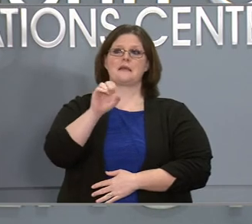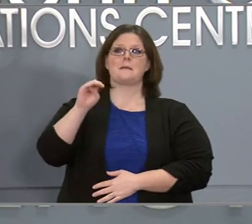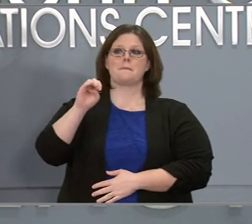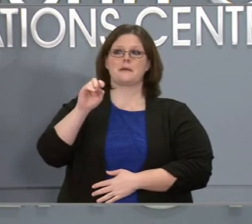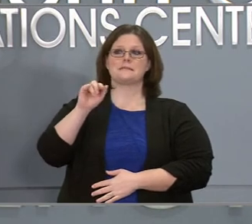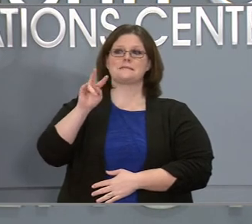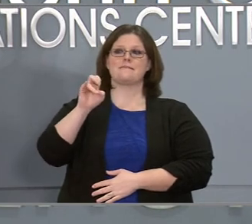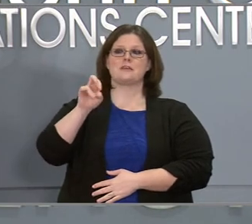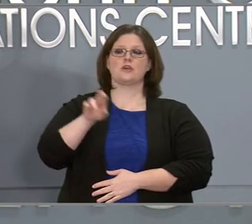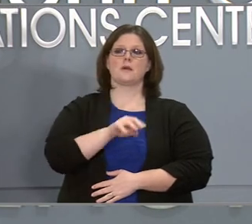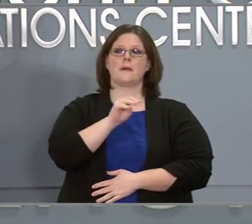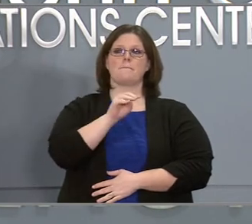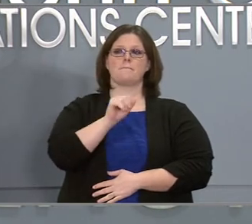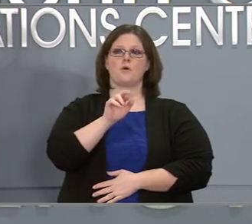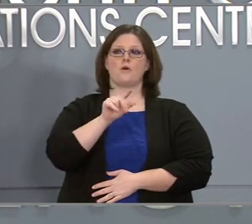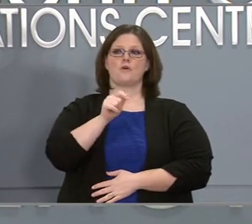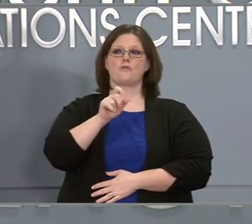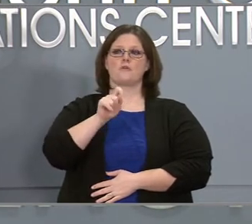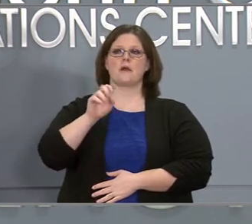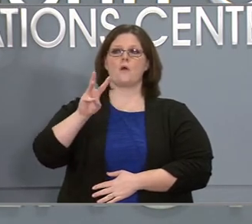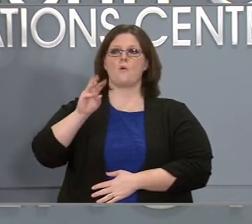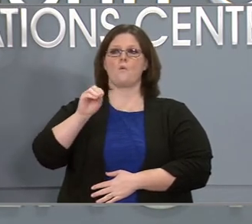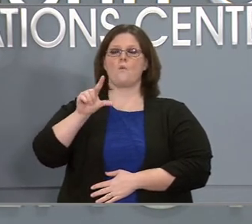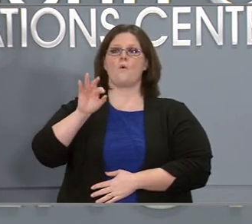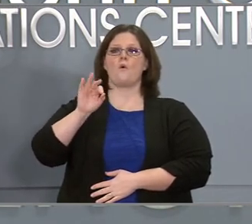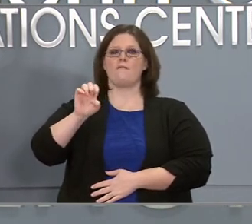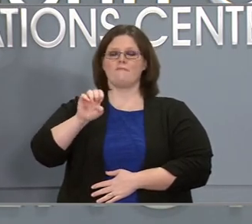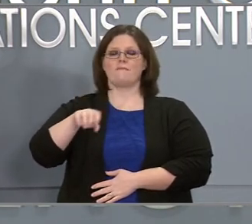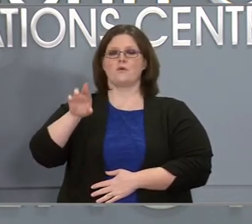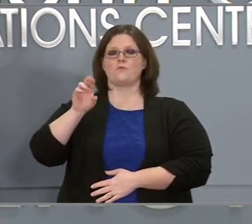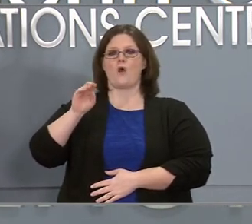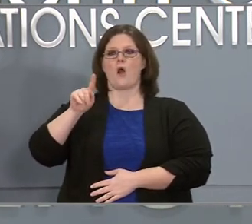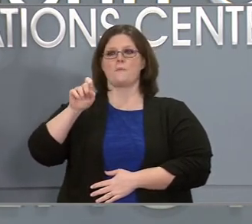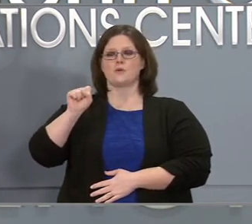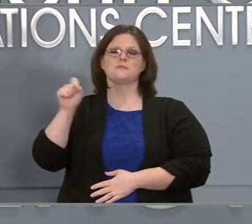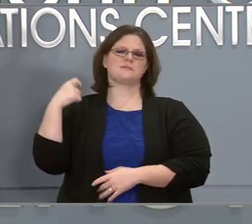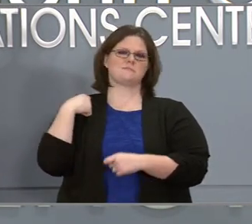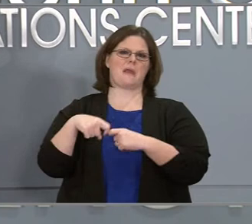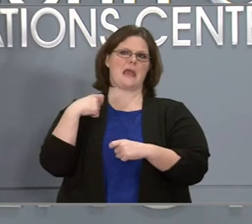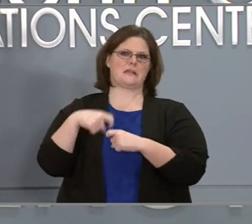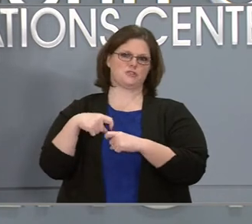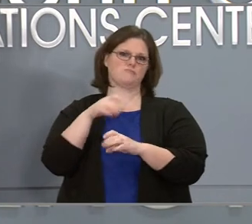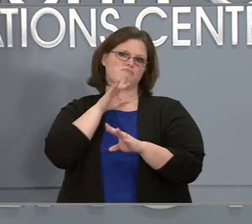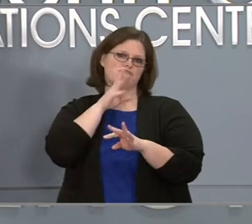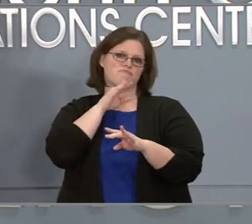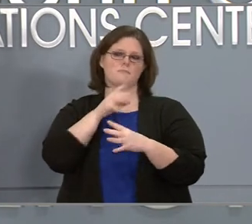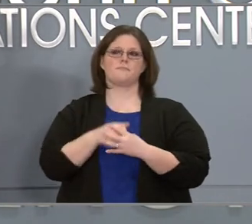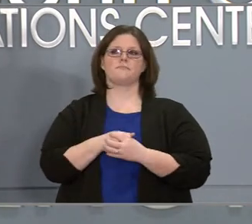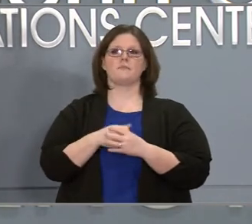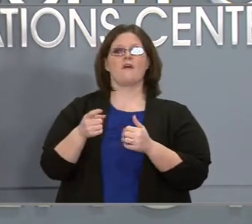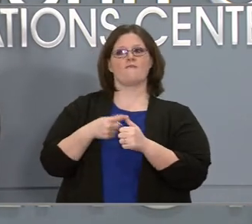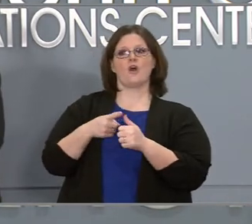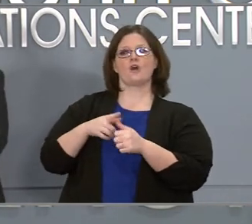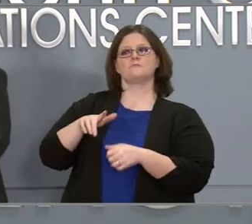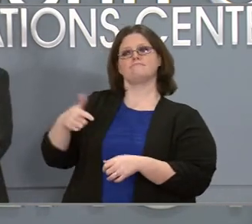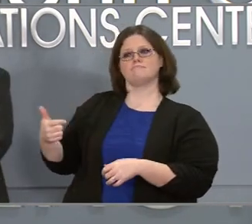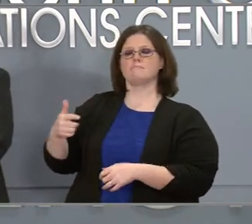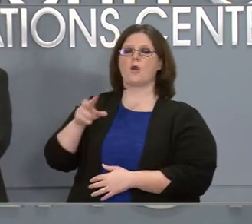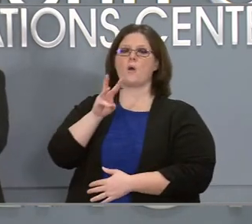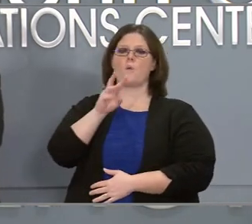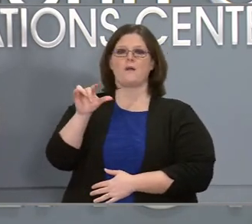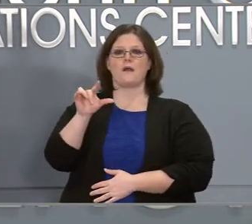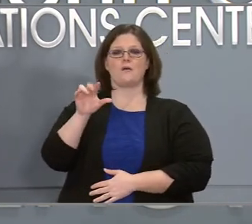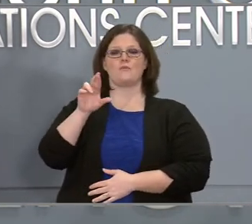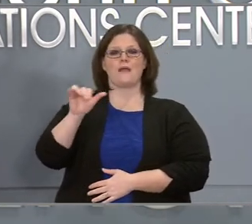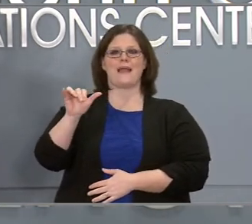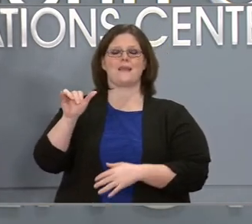Roberts are our Spanish language interpreters. First, we'll hear from Emergency Management Director Will Ray. Will?